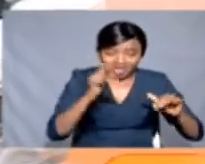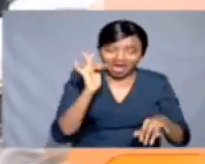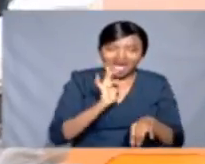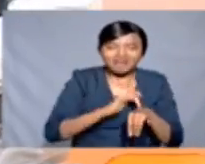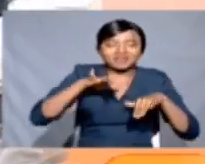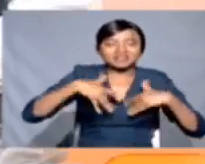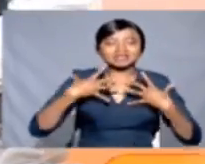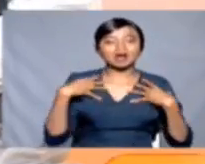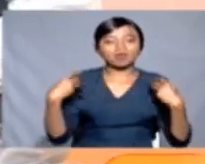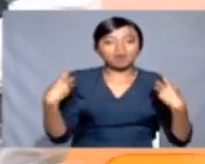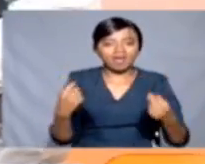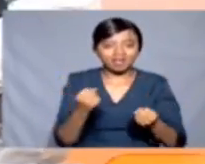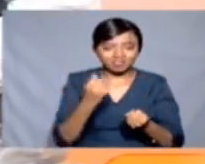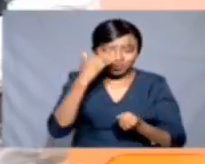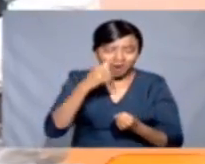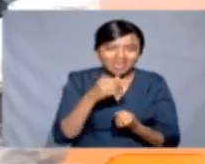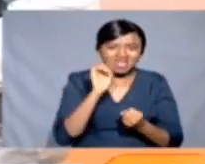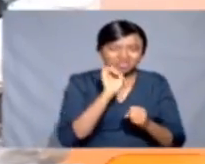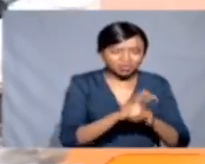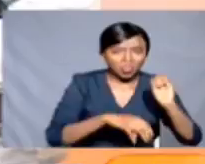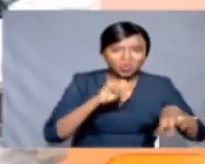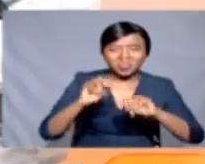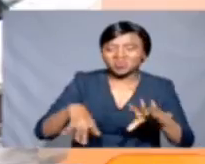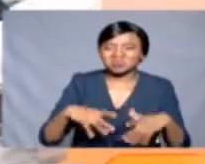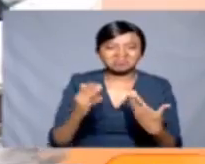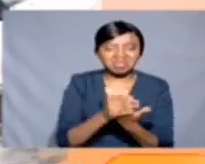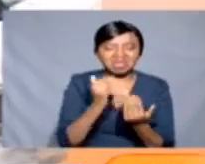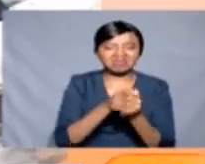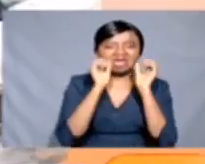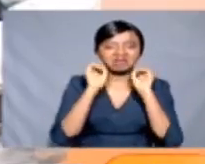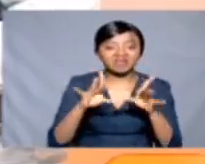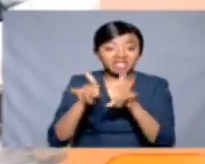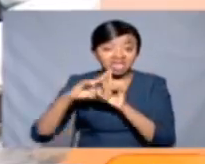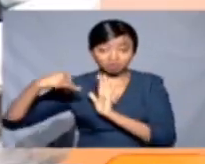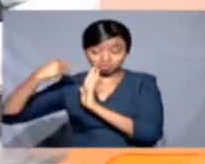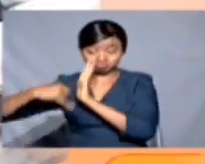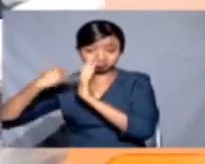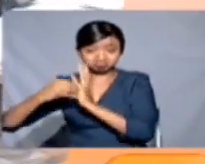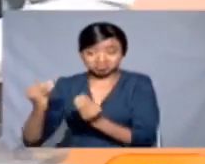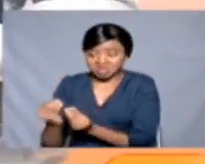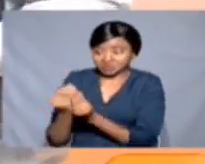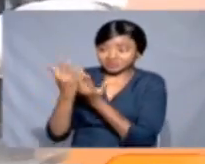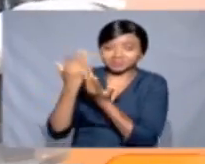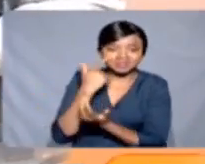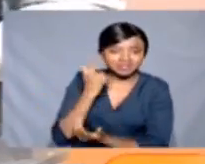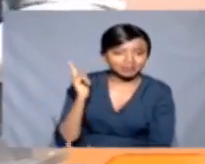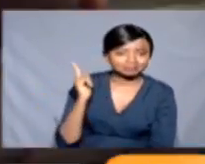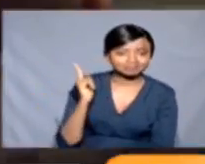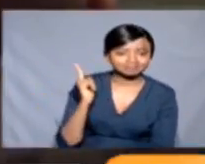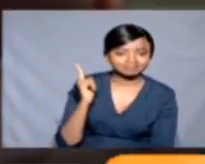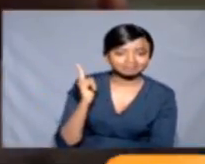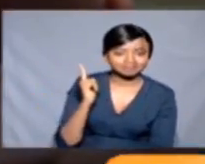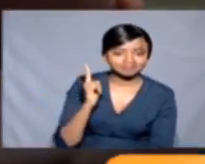posed by poor management of waste products and industrial emissions. Take a look.